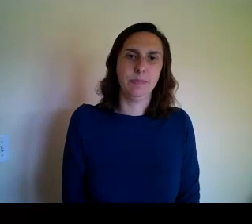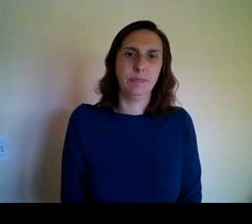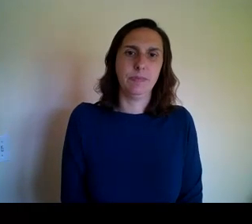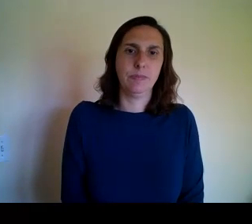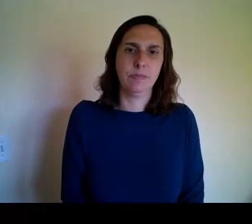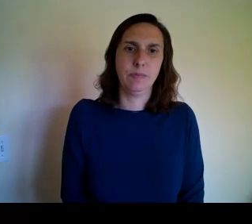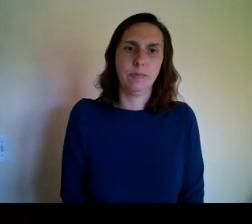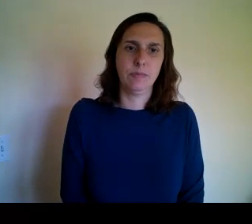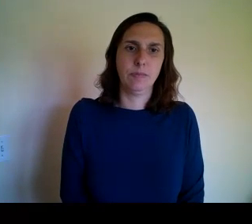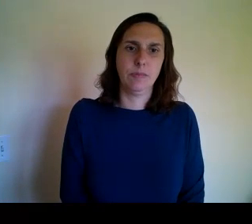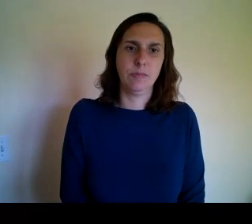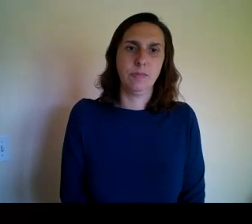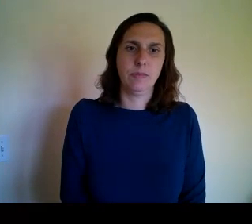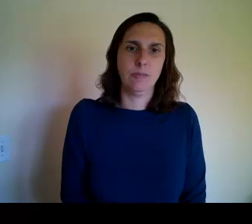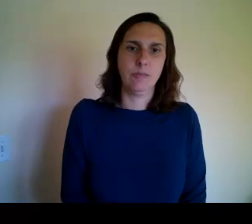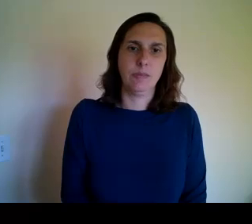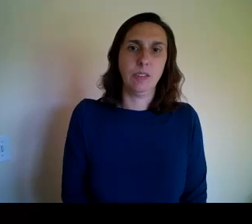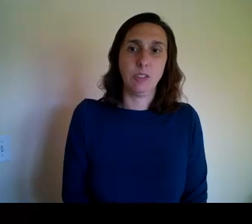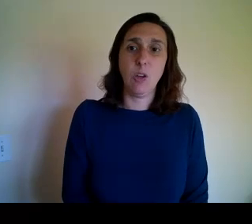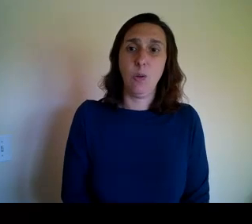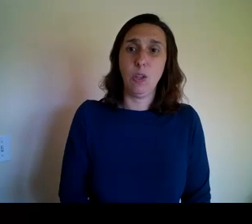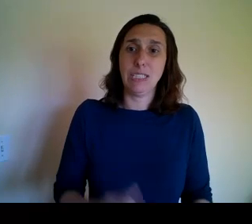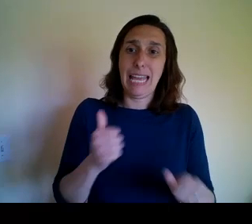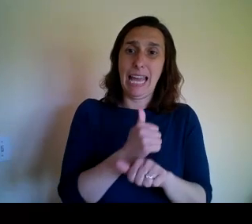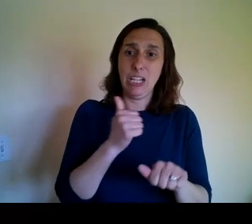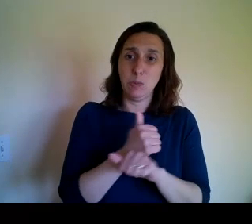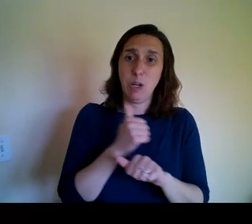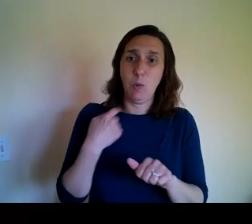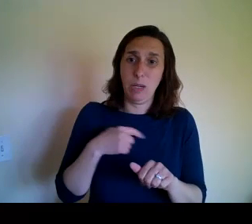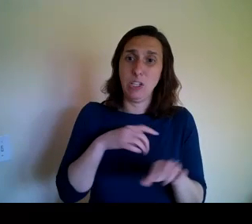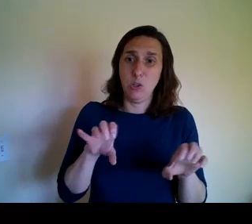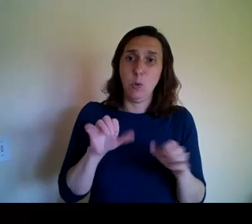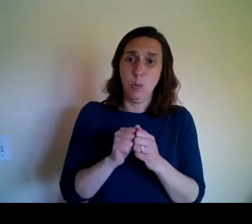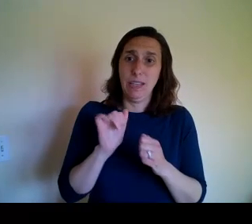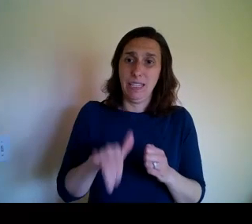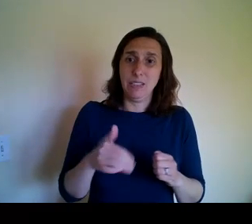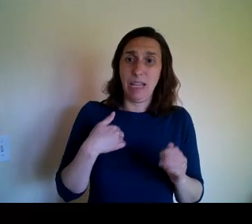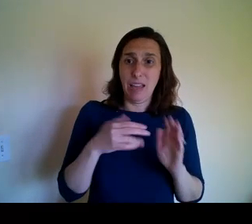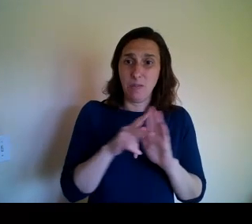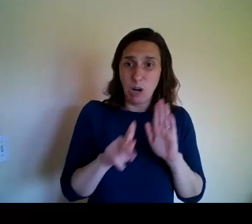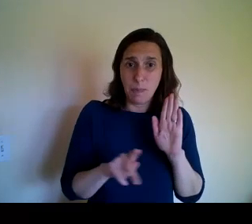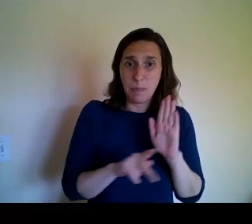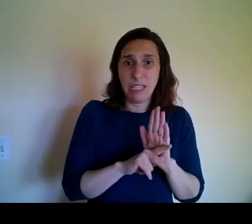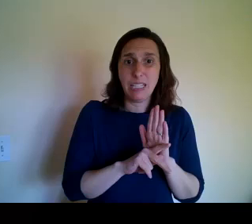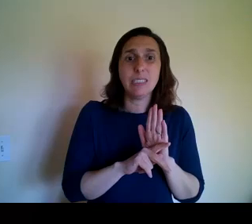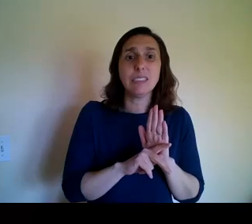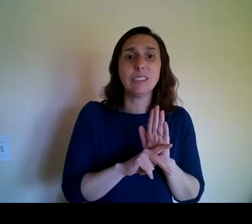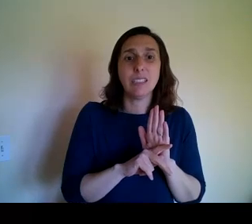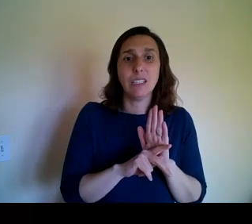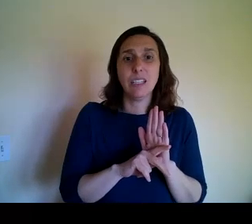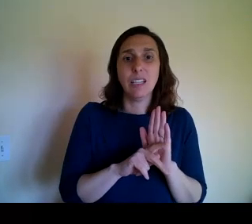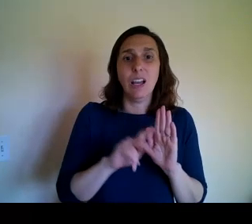And so there is an algebra we do with these things. There are properties of logarithms that let us